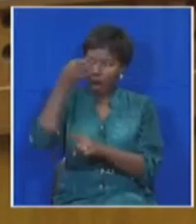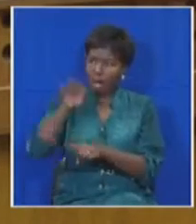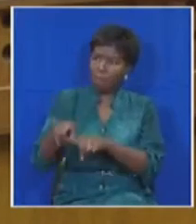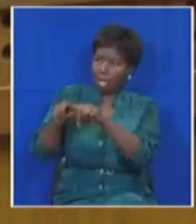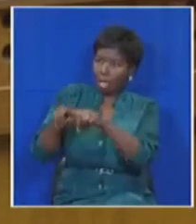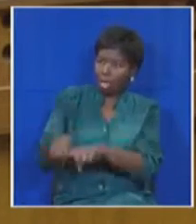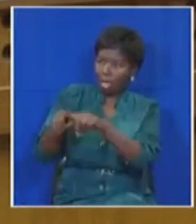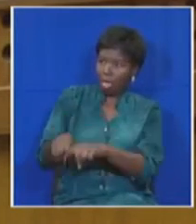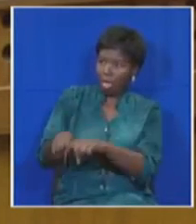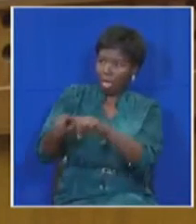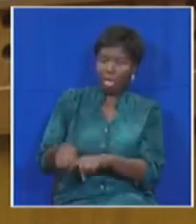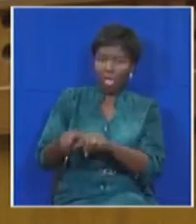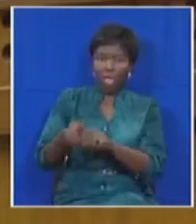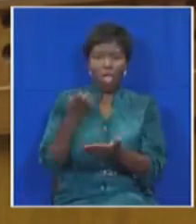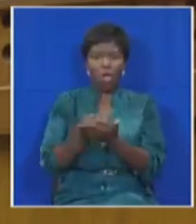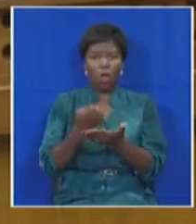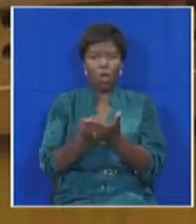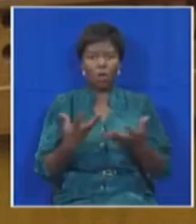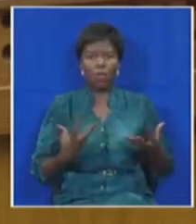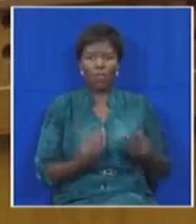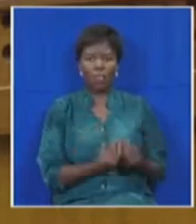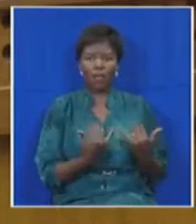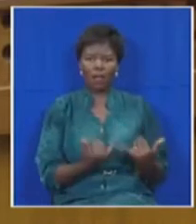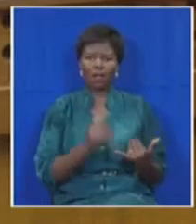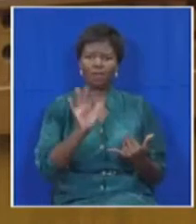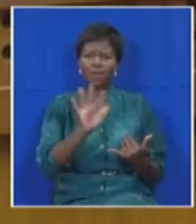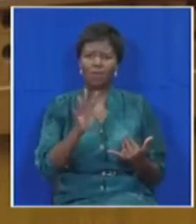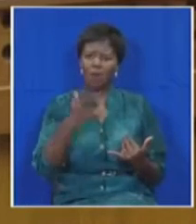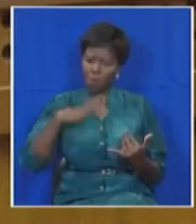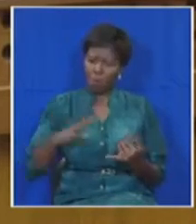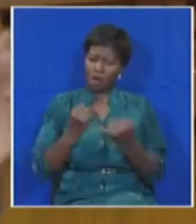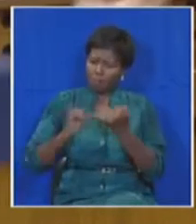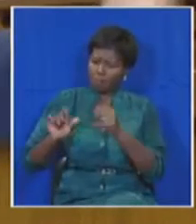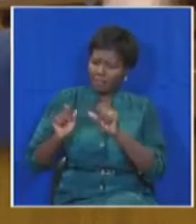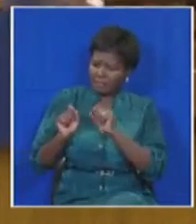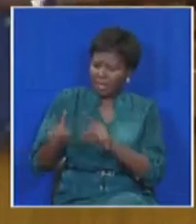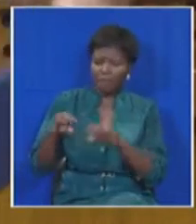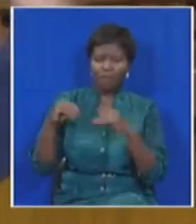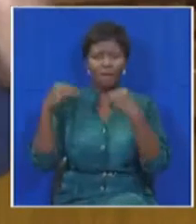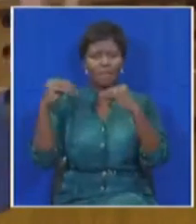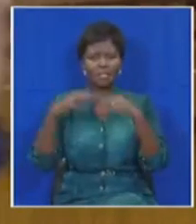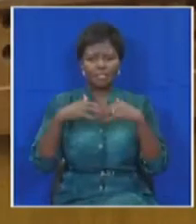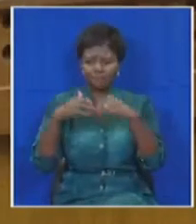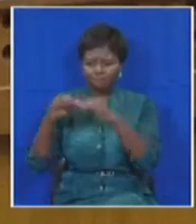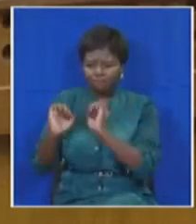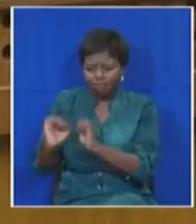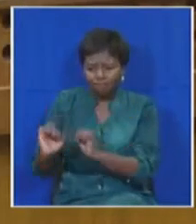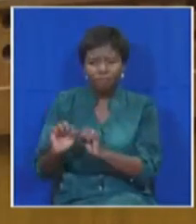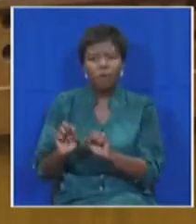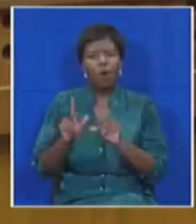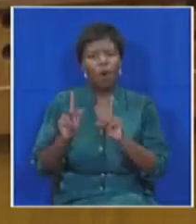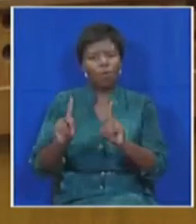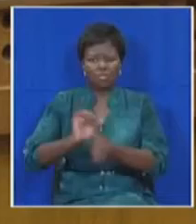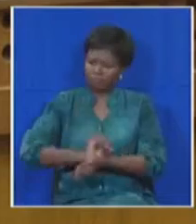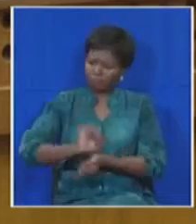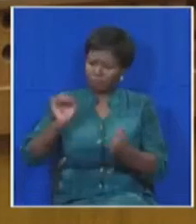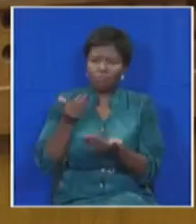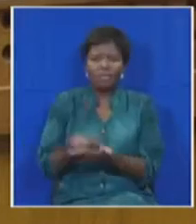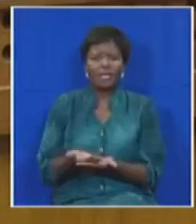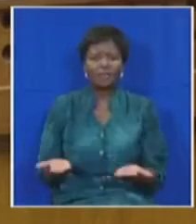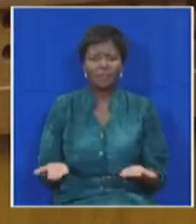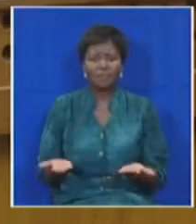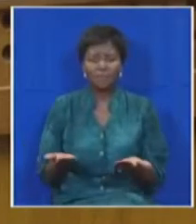and a shrinking economy. They want to be independent with opportunities they can use to be truly free. The